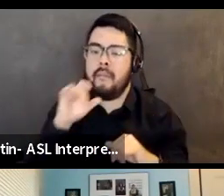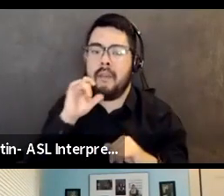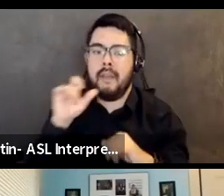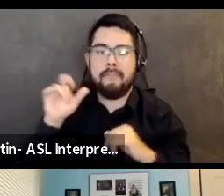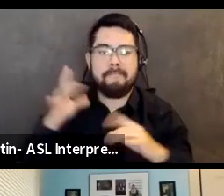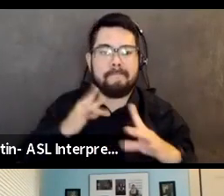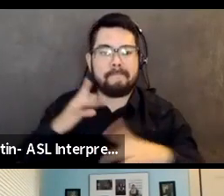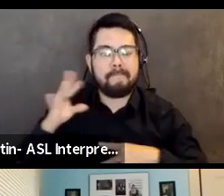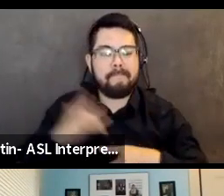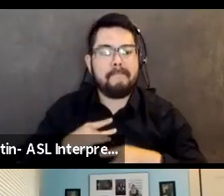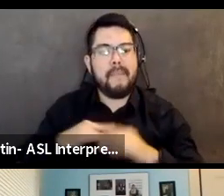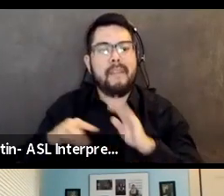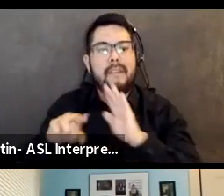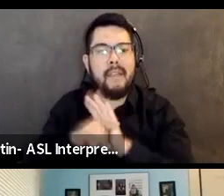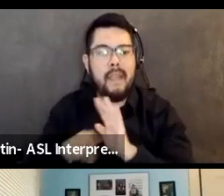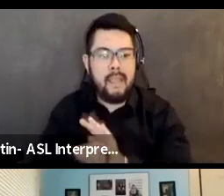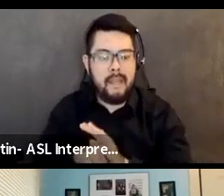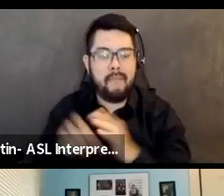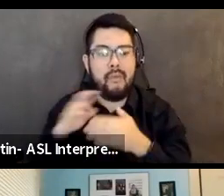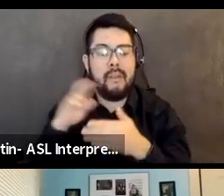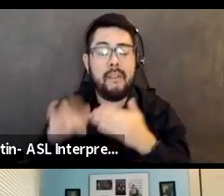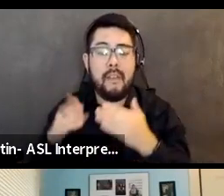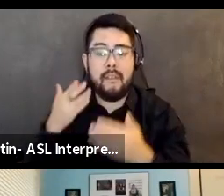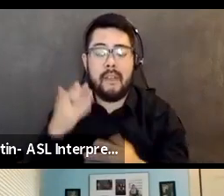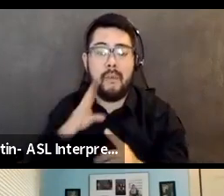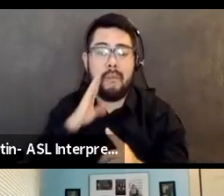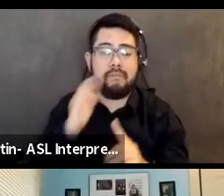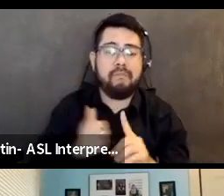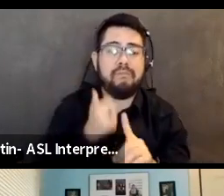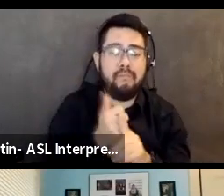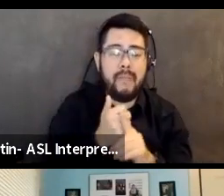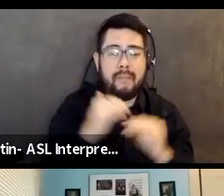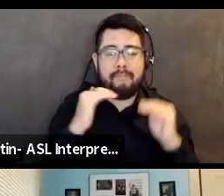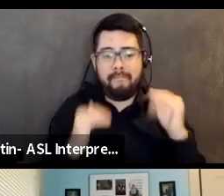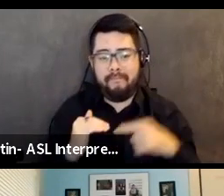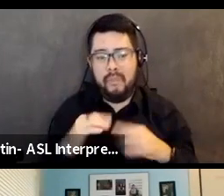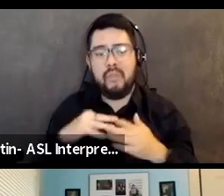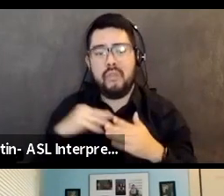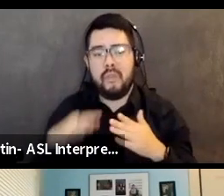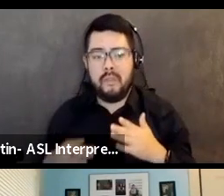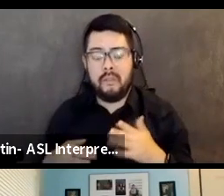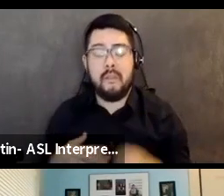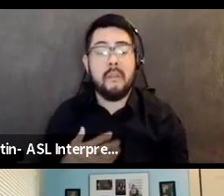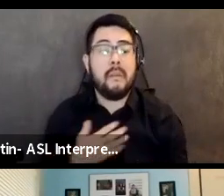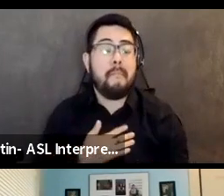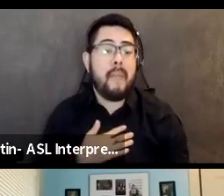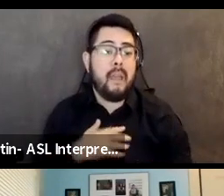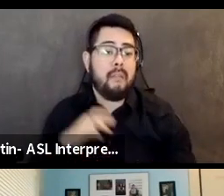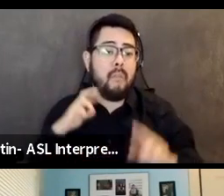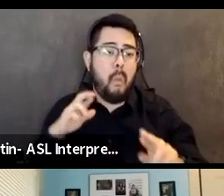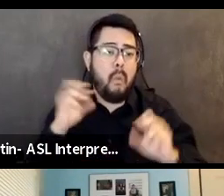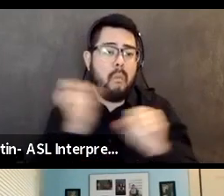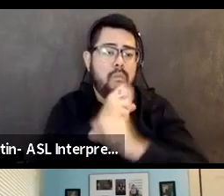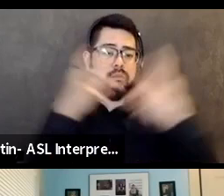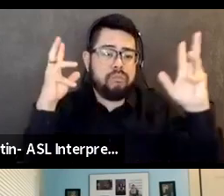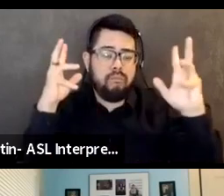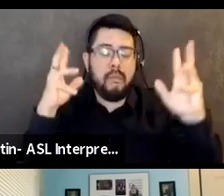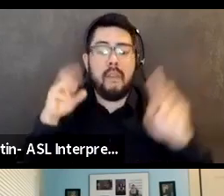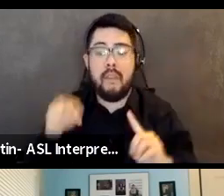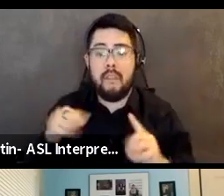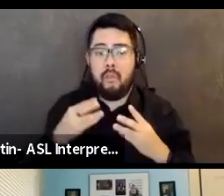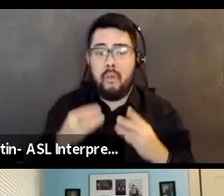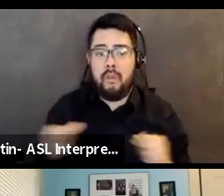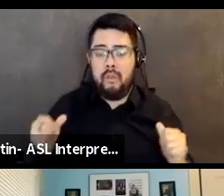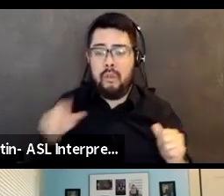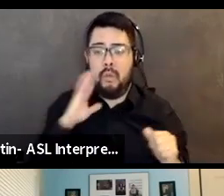outcomes that are disproportionately impacting certain students and so my hope is that this resolution clarifies what the options